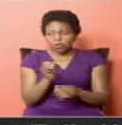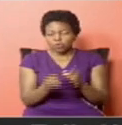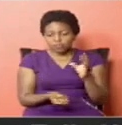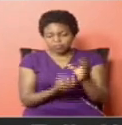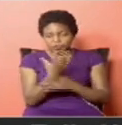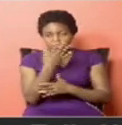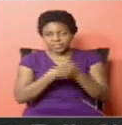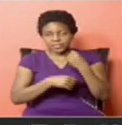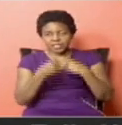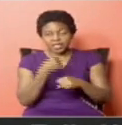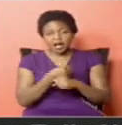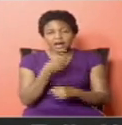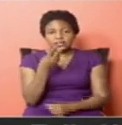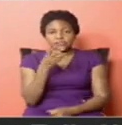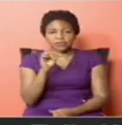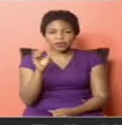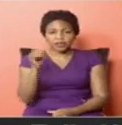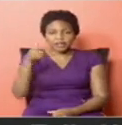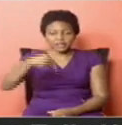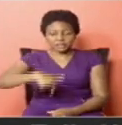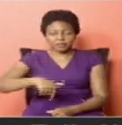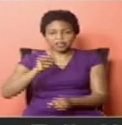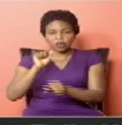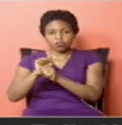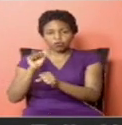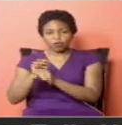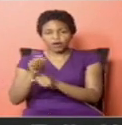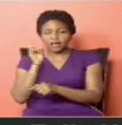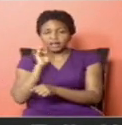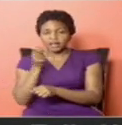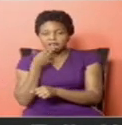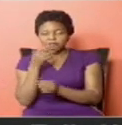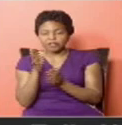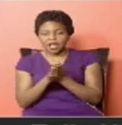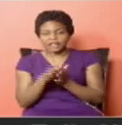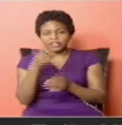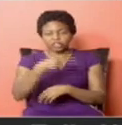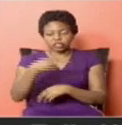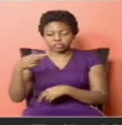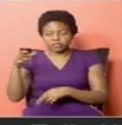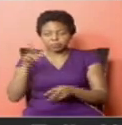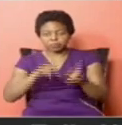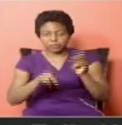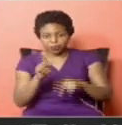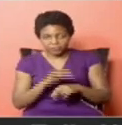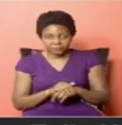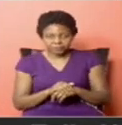in 2007 to work with deaf and hard of hearing people.